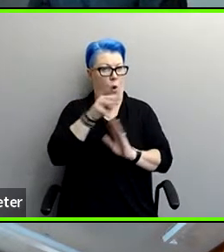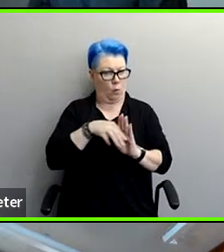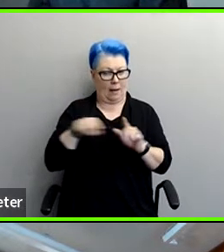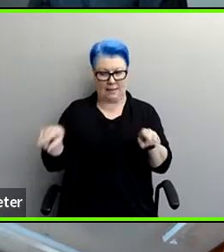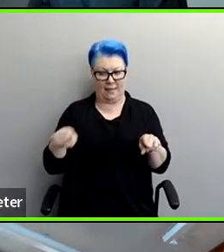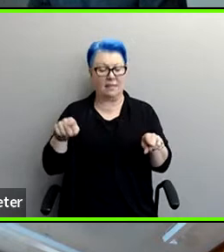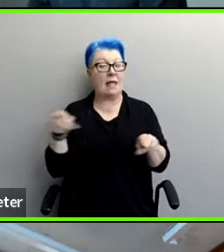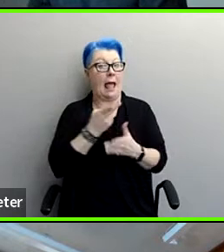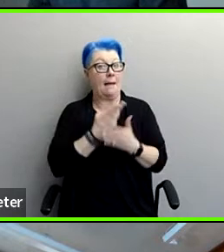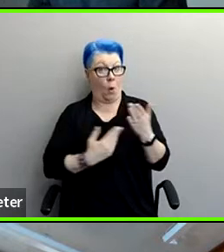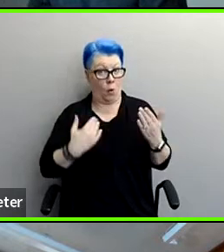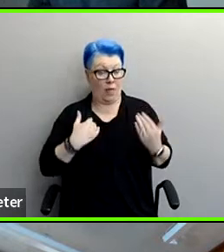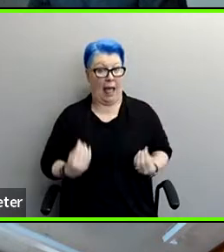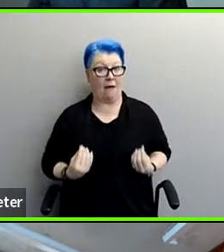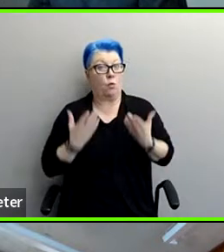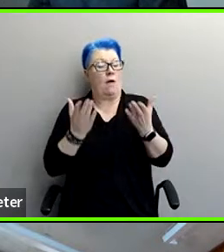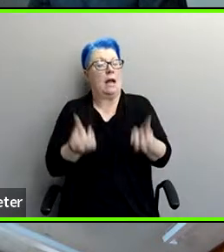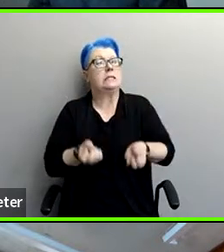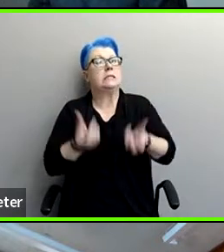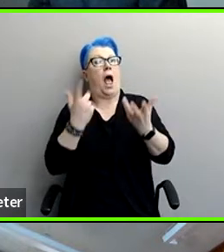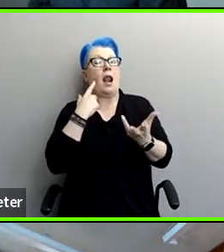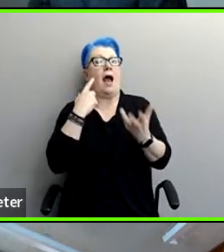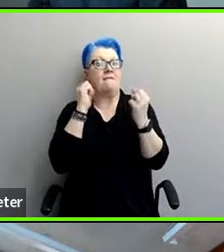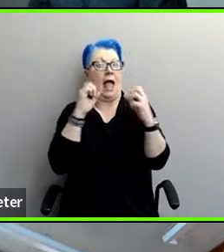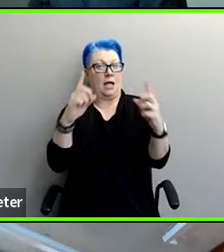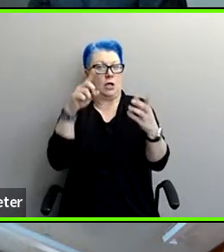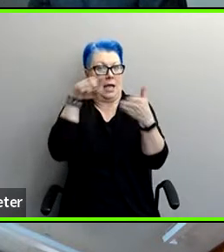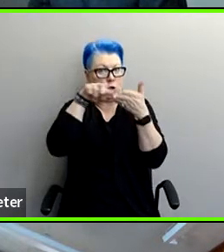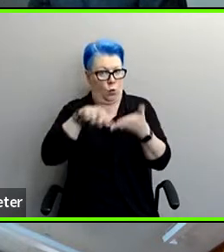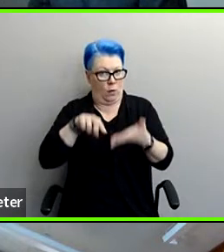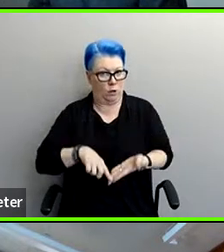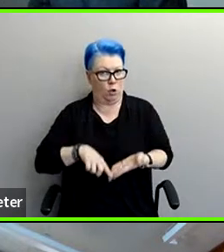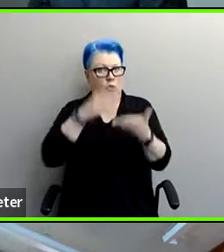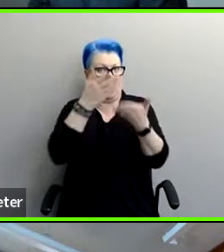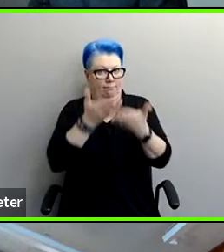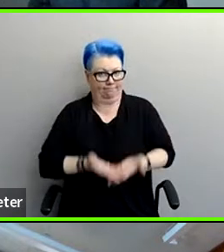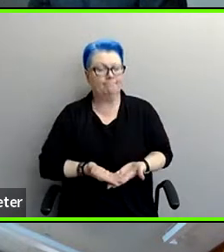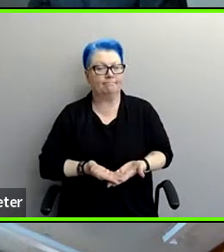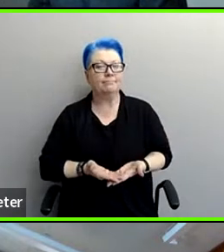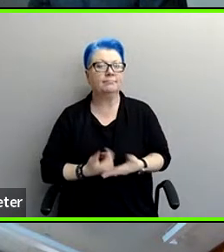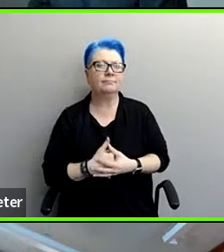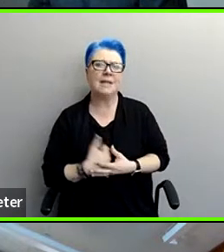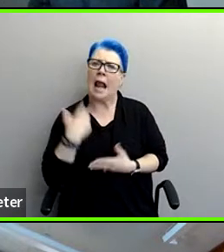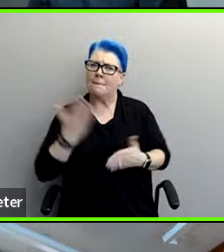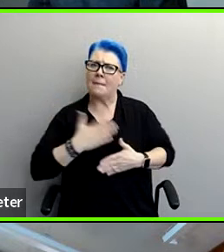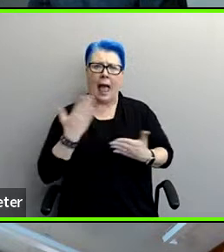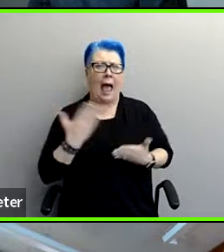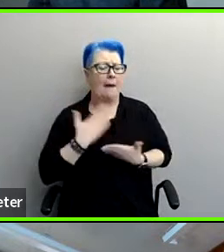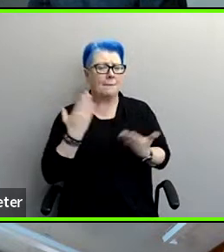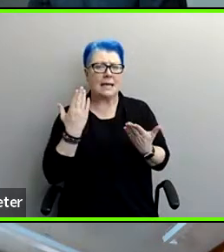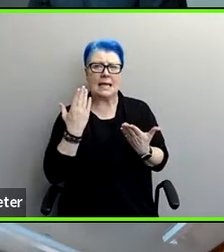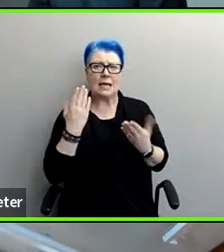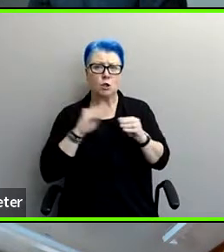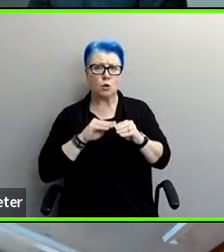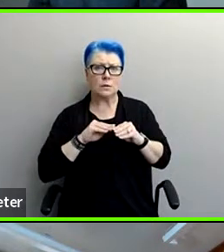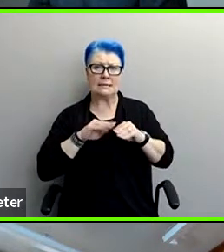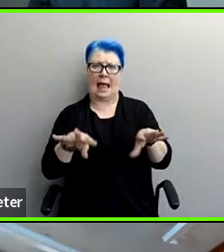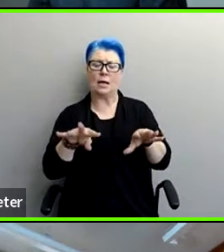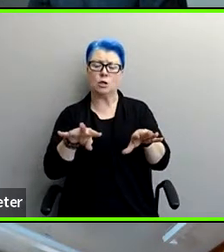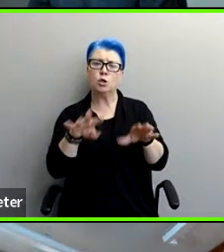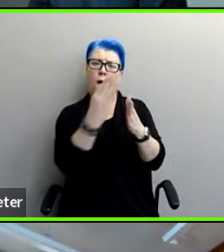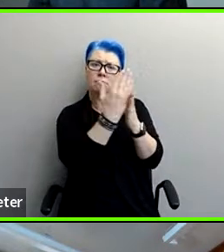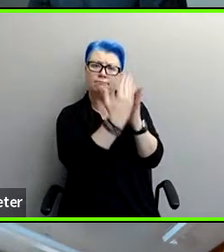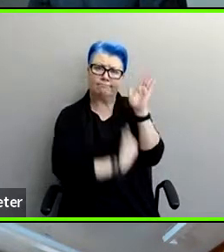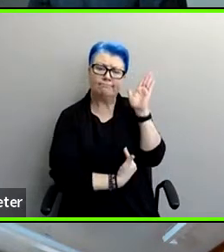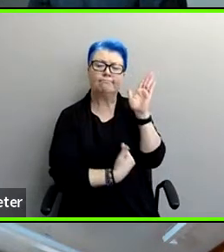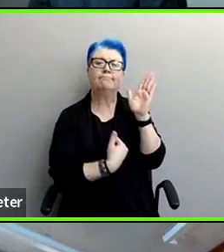research. And I'd be more than happy to share just kind of a overview sheet with you with each one of those strategies explained a little